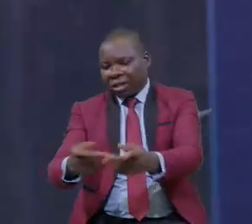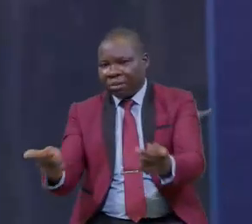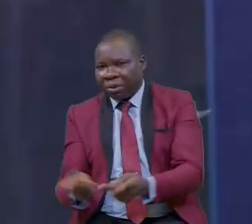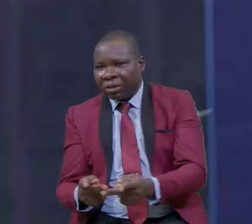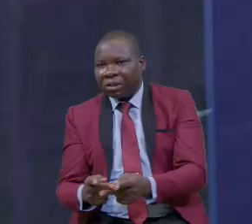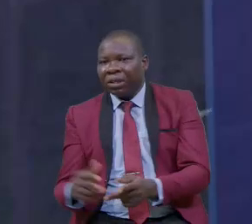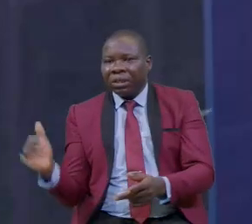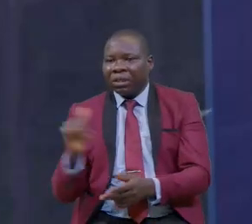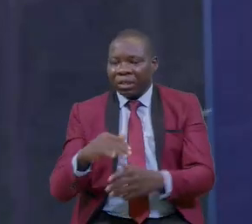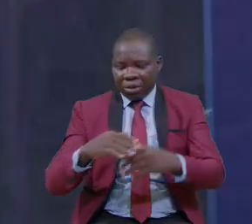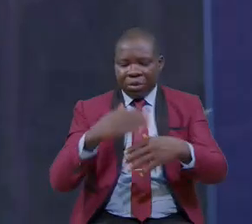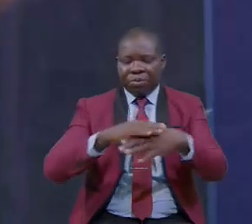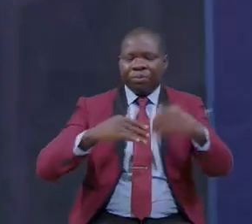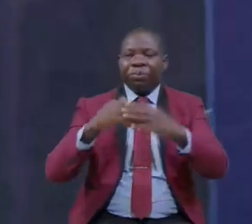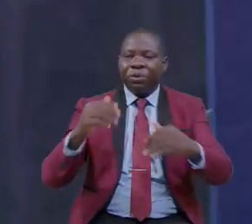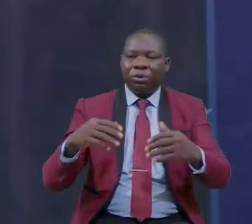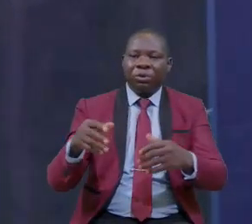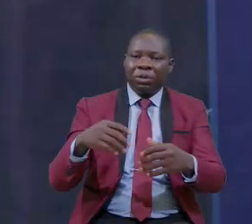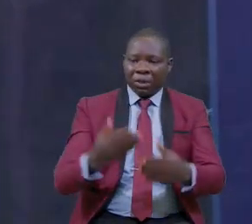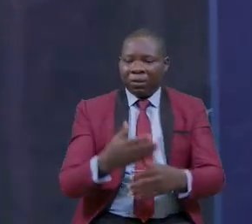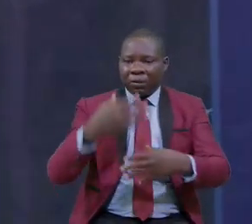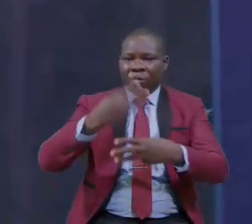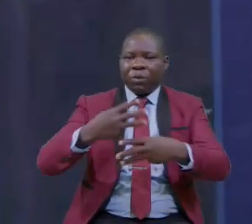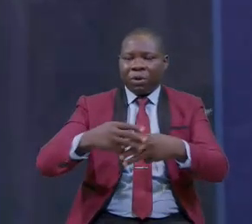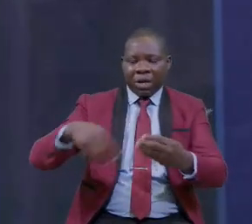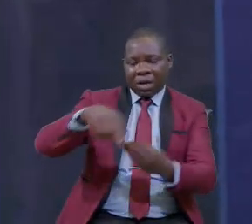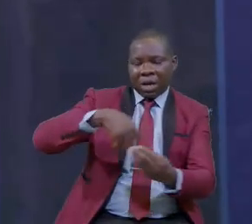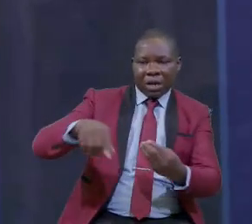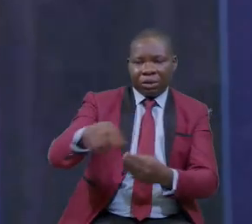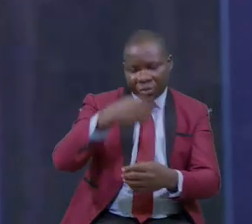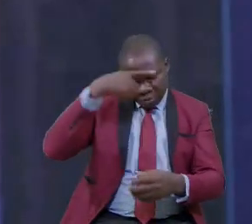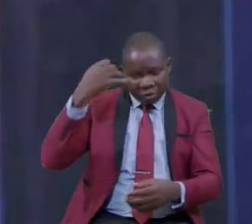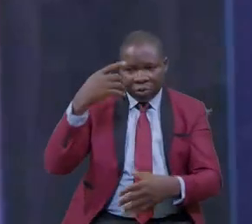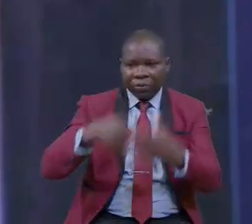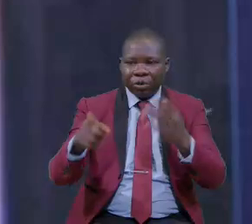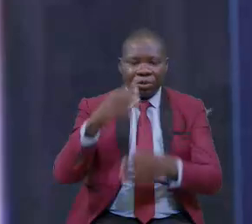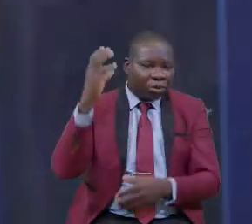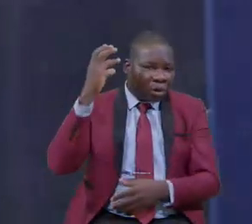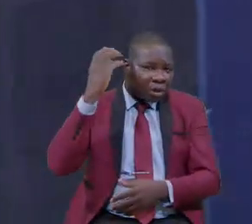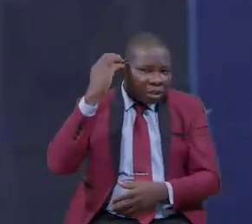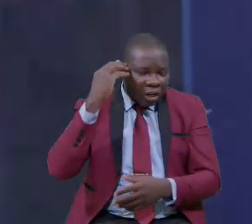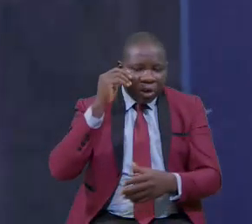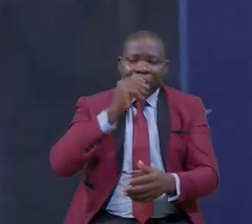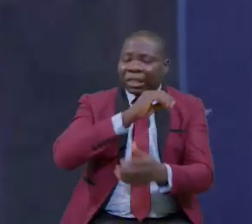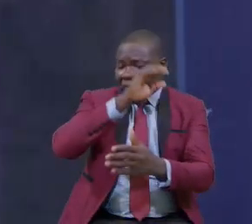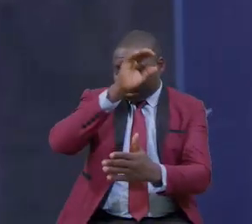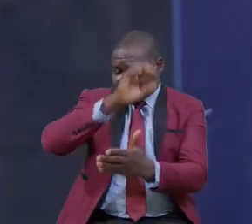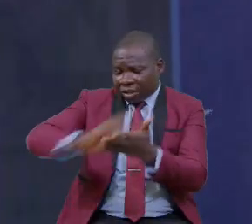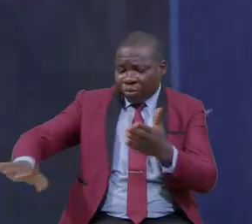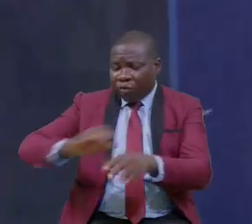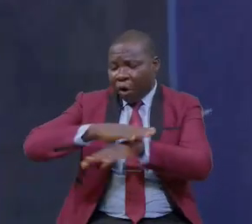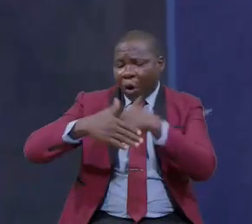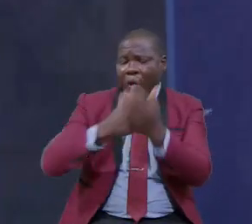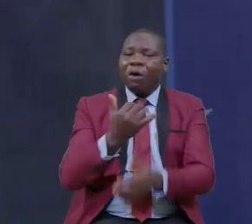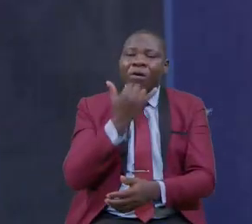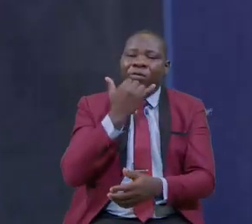because of what you are hearing. Wash off all the fault finders' statements from your heart and be